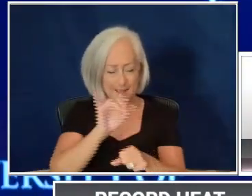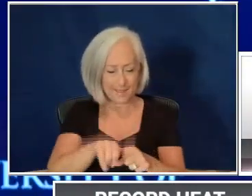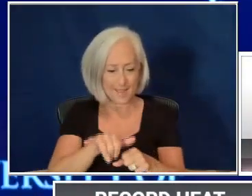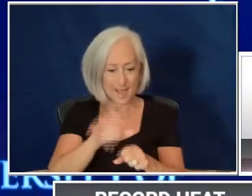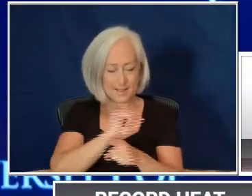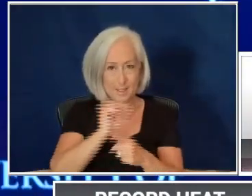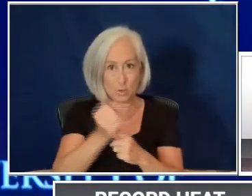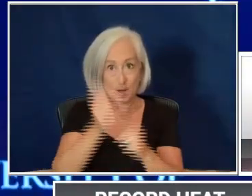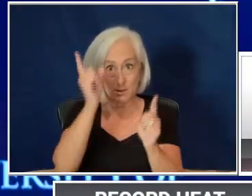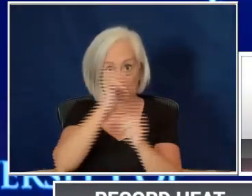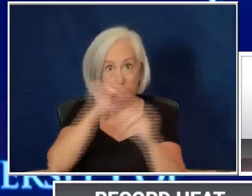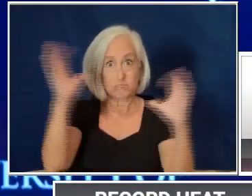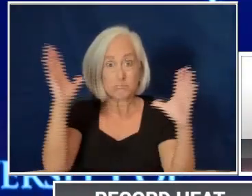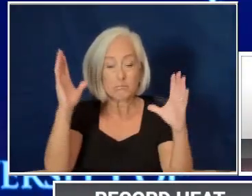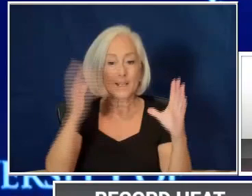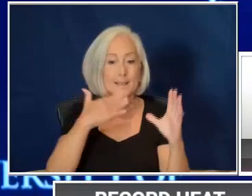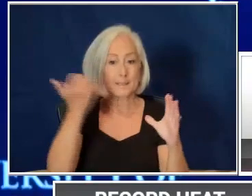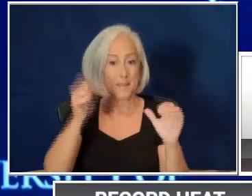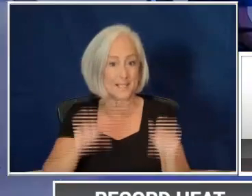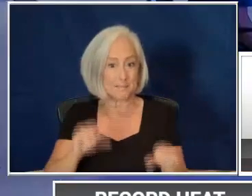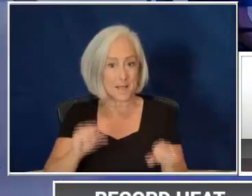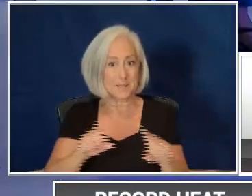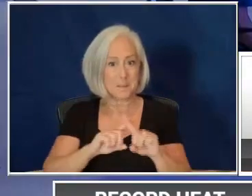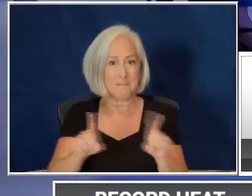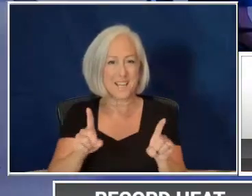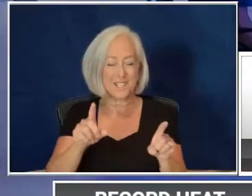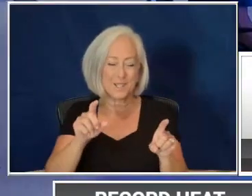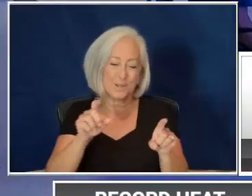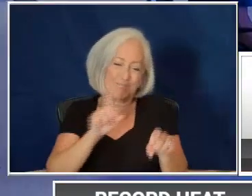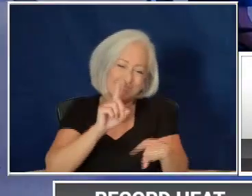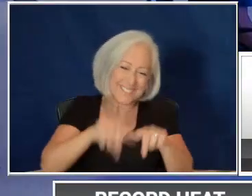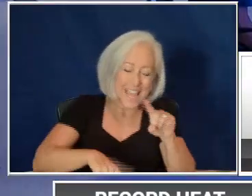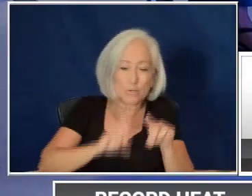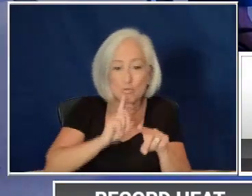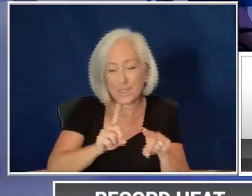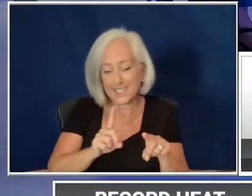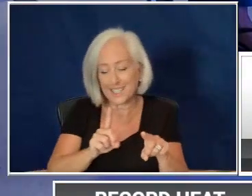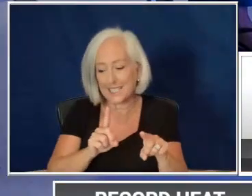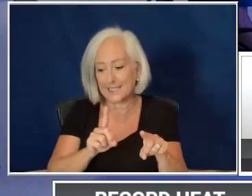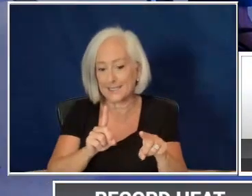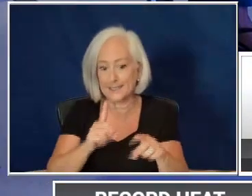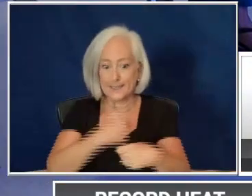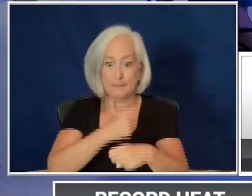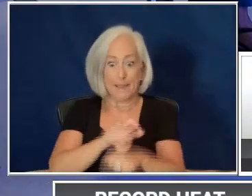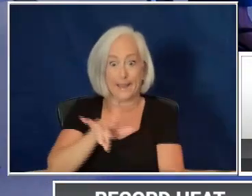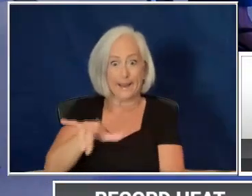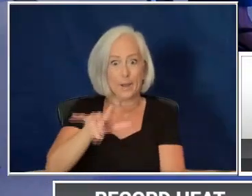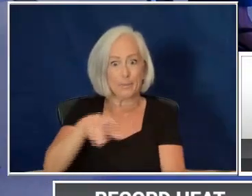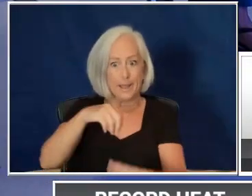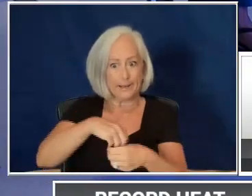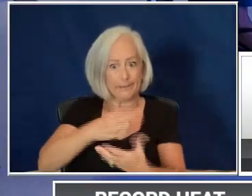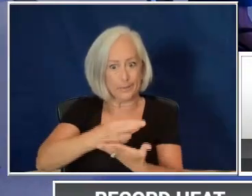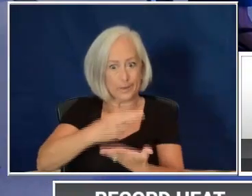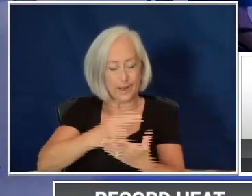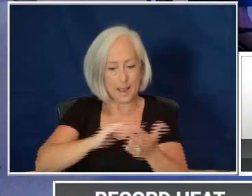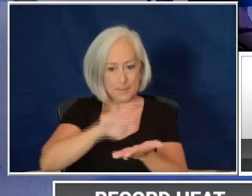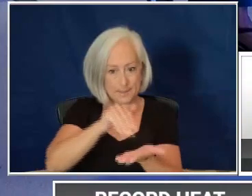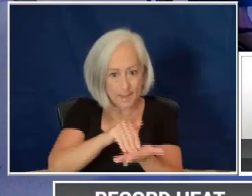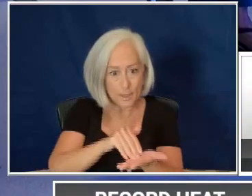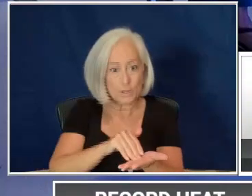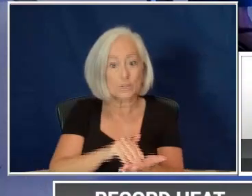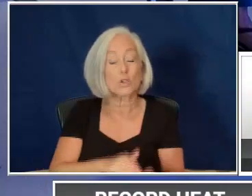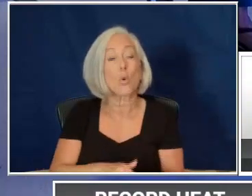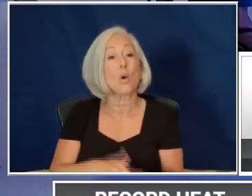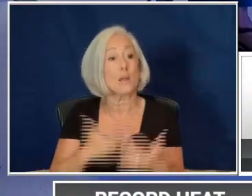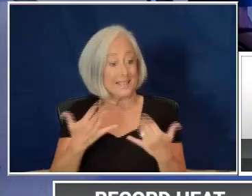can't really recreate an airplane. And so having the ability to practice that real life skill, I think, will be of great